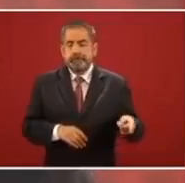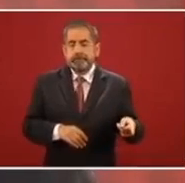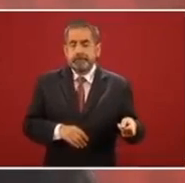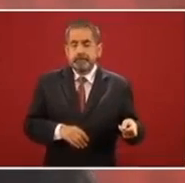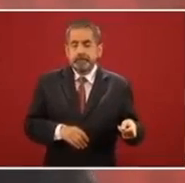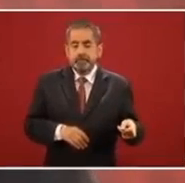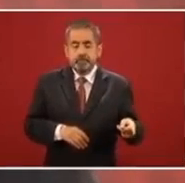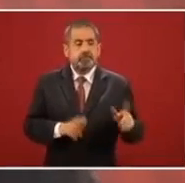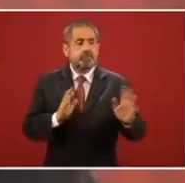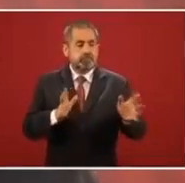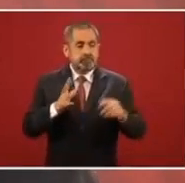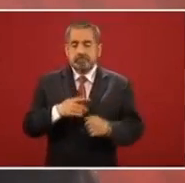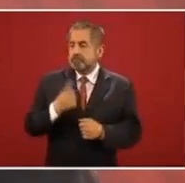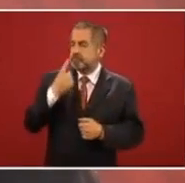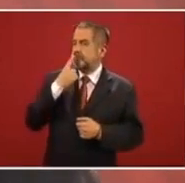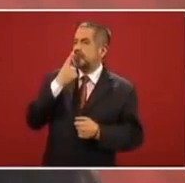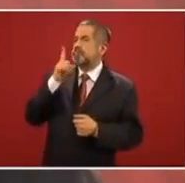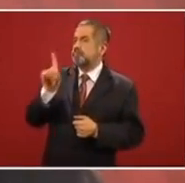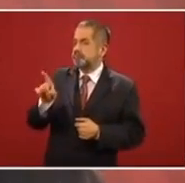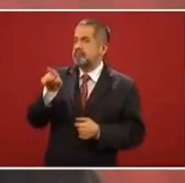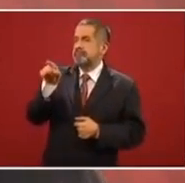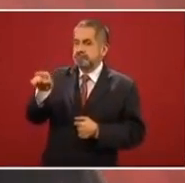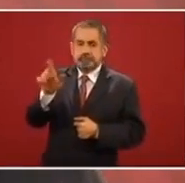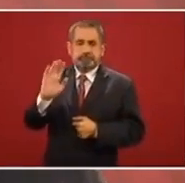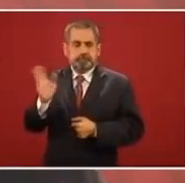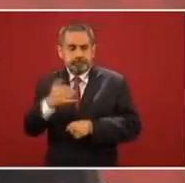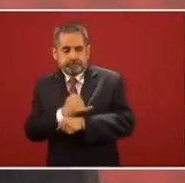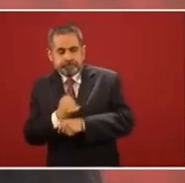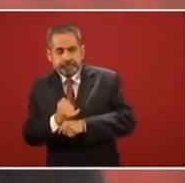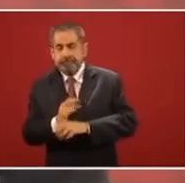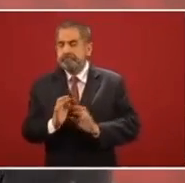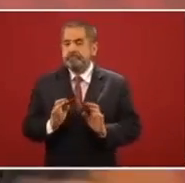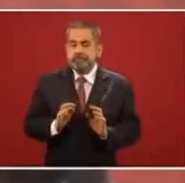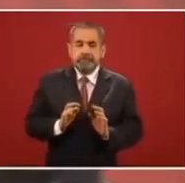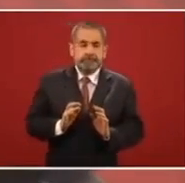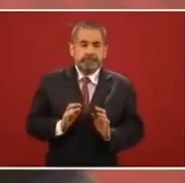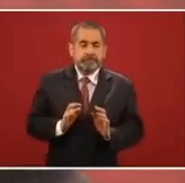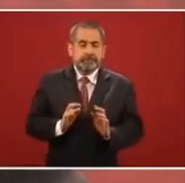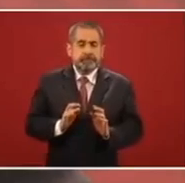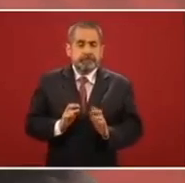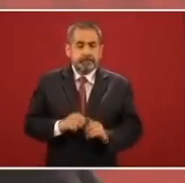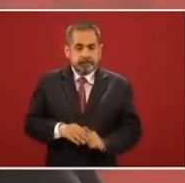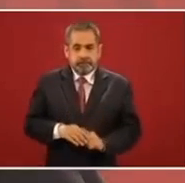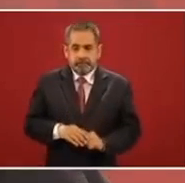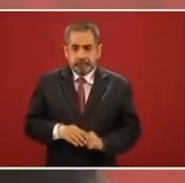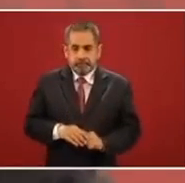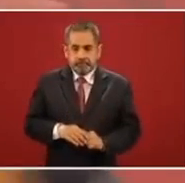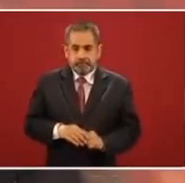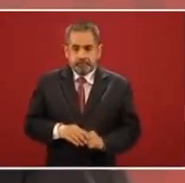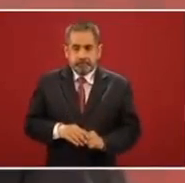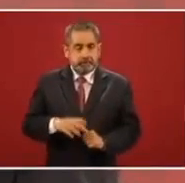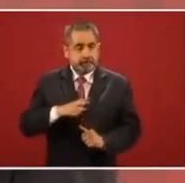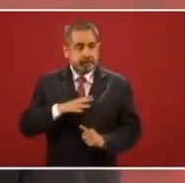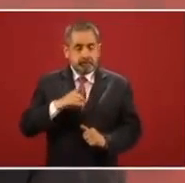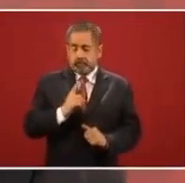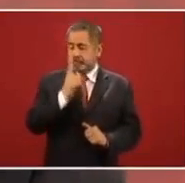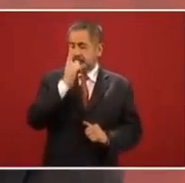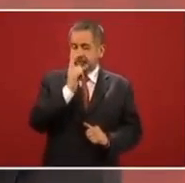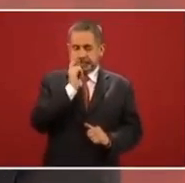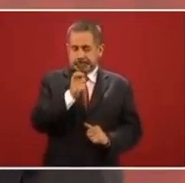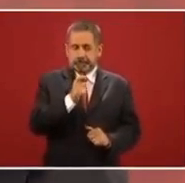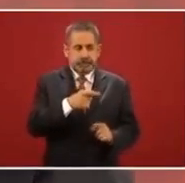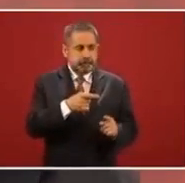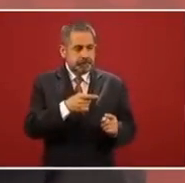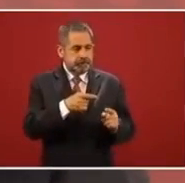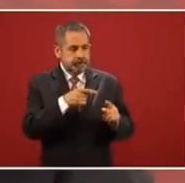se están denunciando. that are being told on. Hay un caso And there is